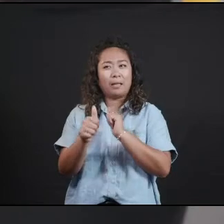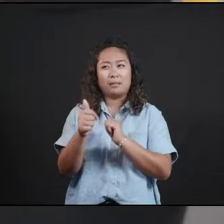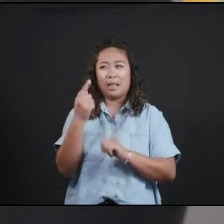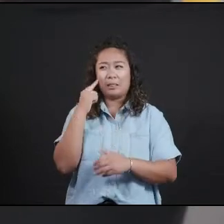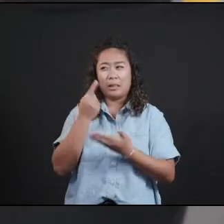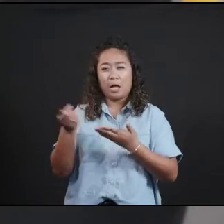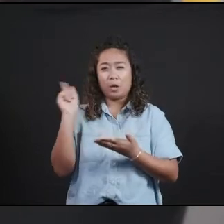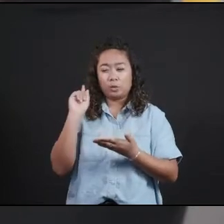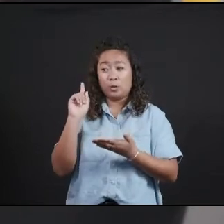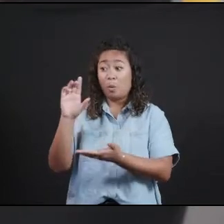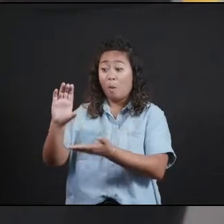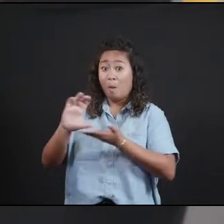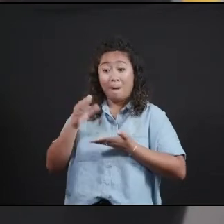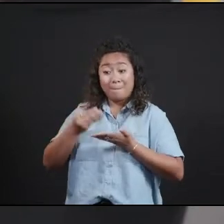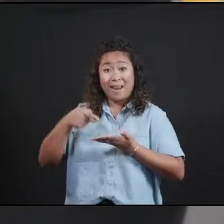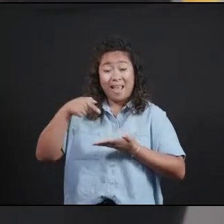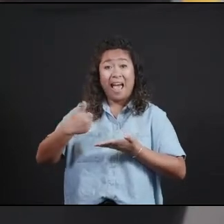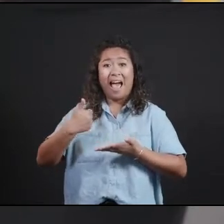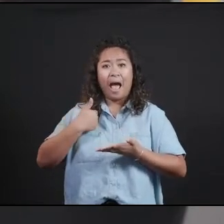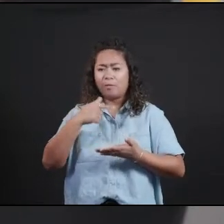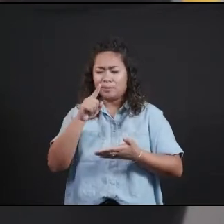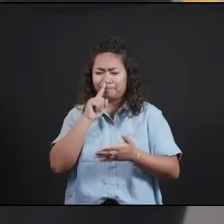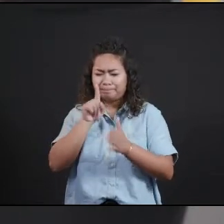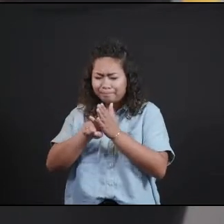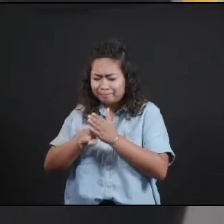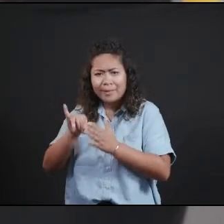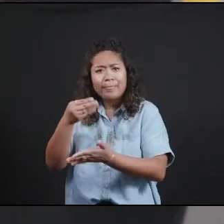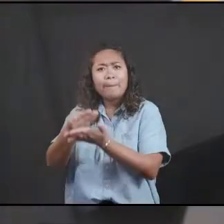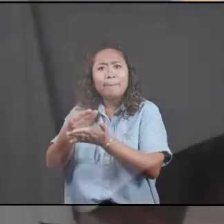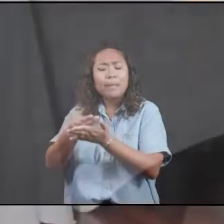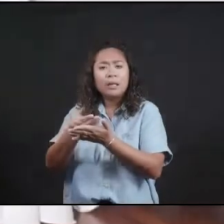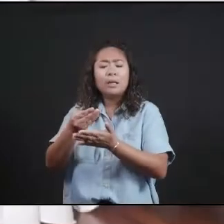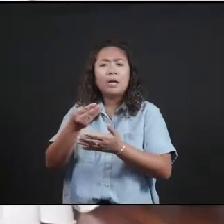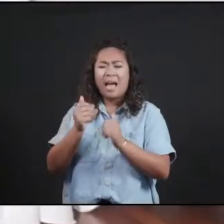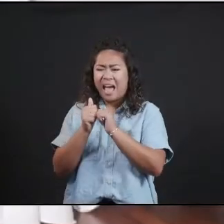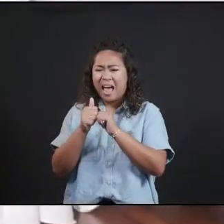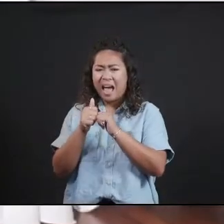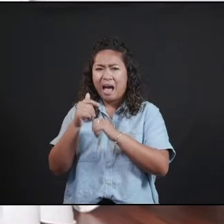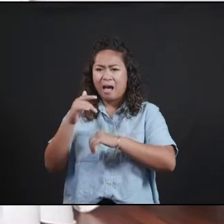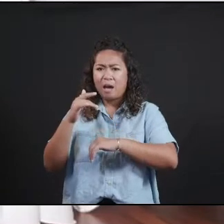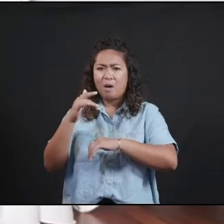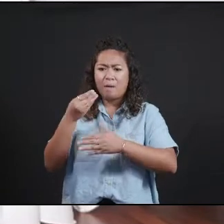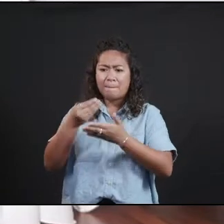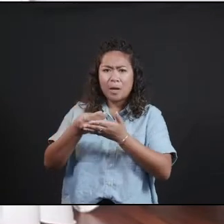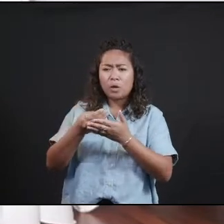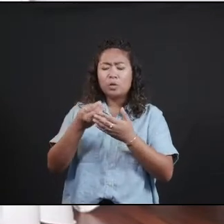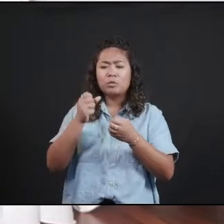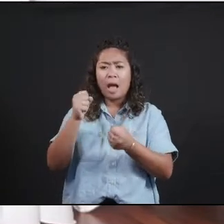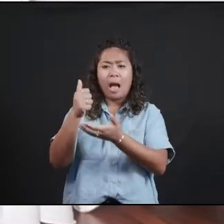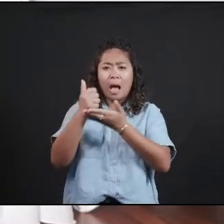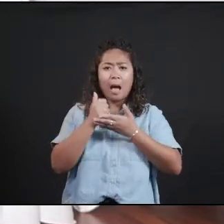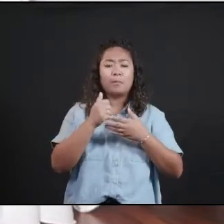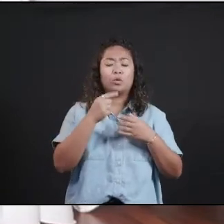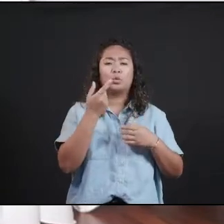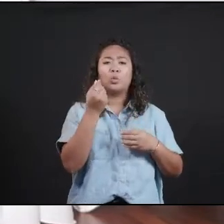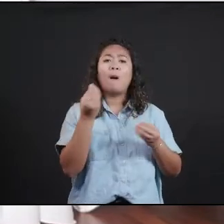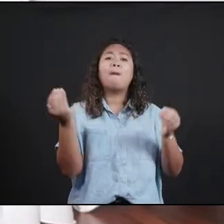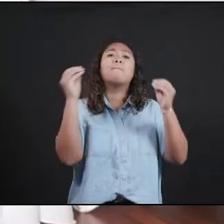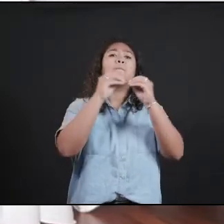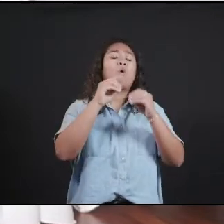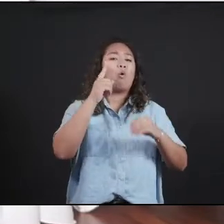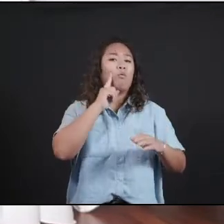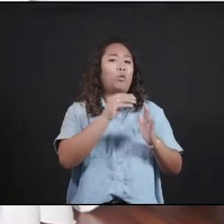normal trends, we seem to have more males that are getting the virus more than females. And then on